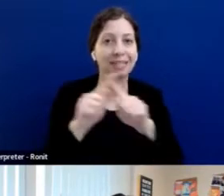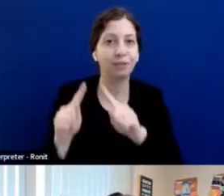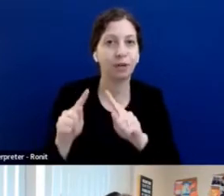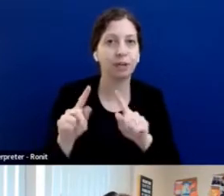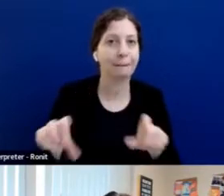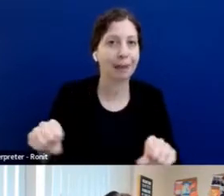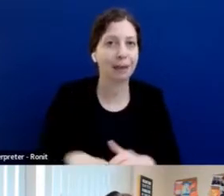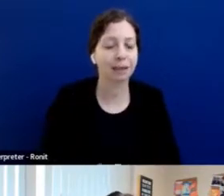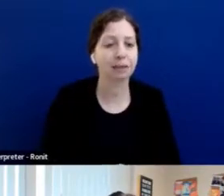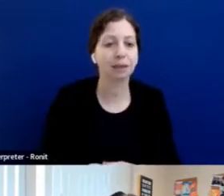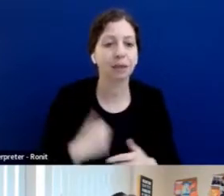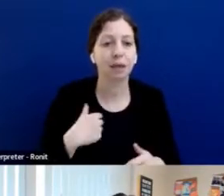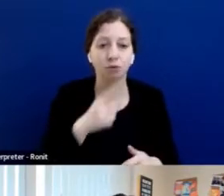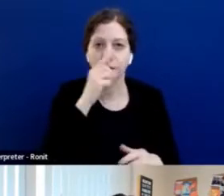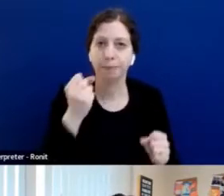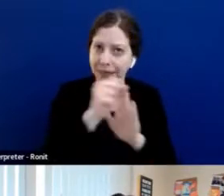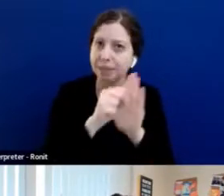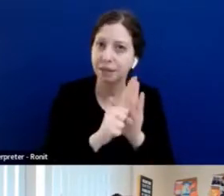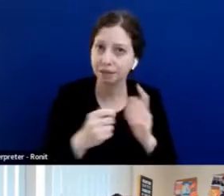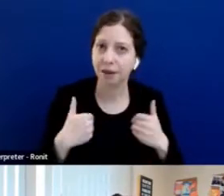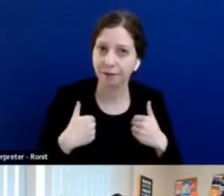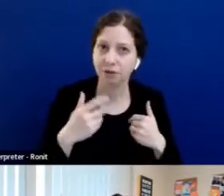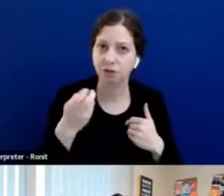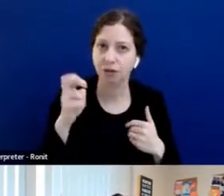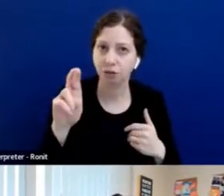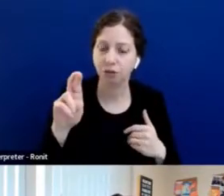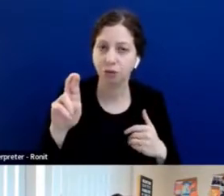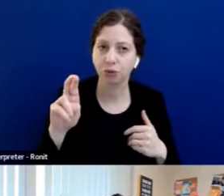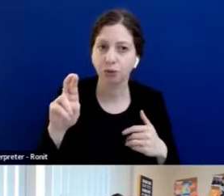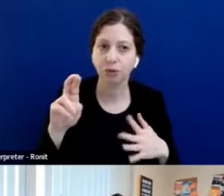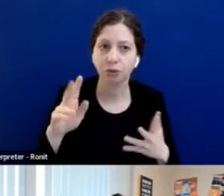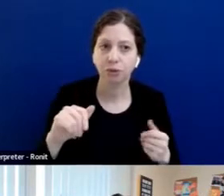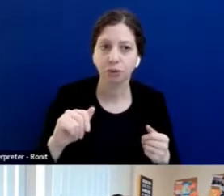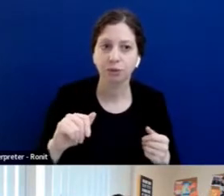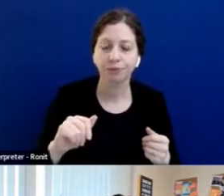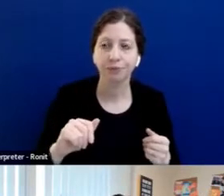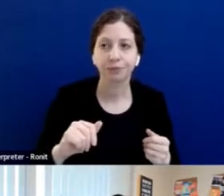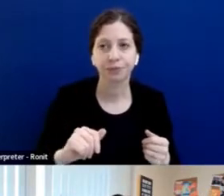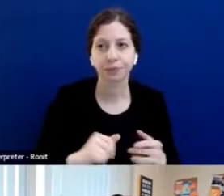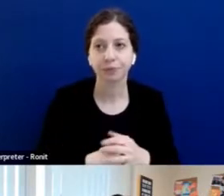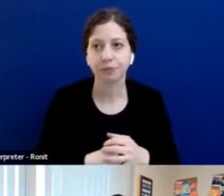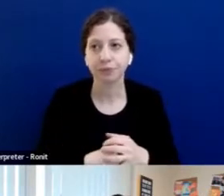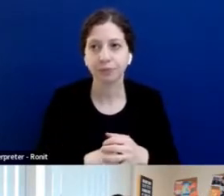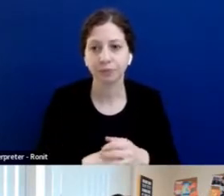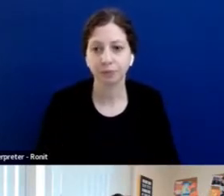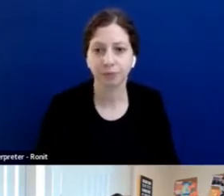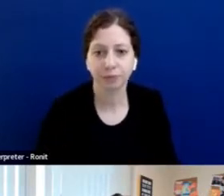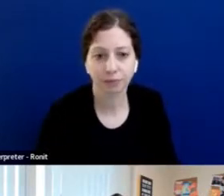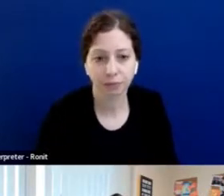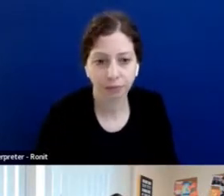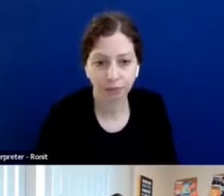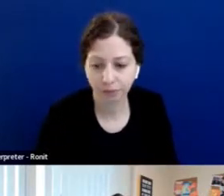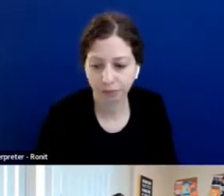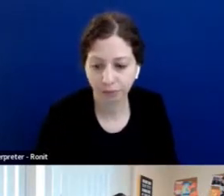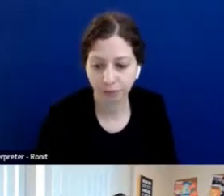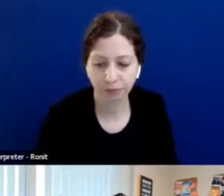that a lot of states do have shelters. Well, and I think that when we talk about shelters and accessibility, we are doing